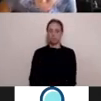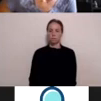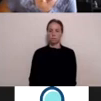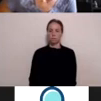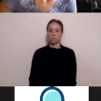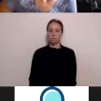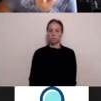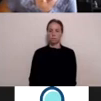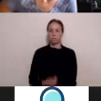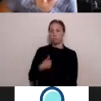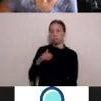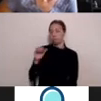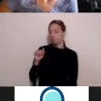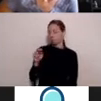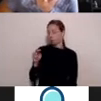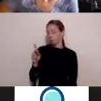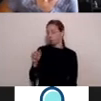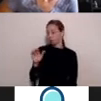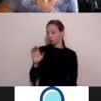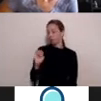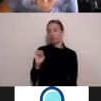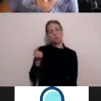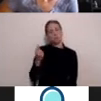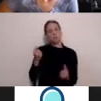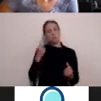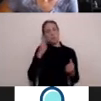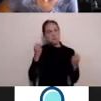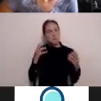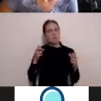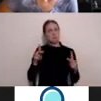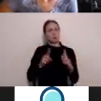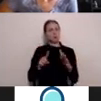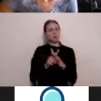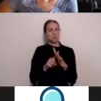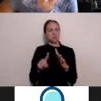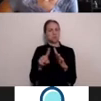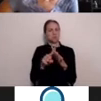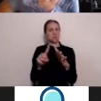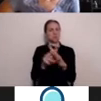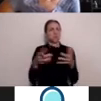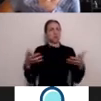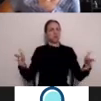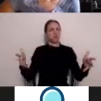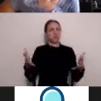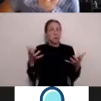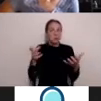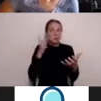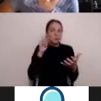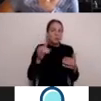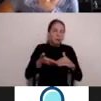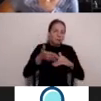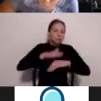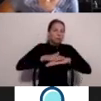This is Candace. I think a lot of opportunities have presented themselves already, and I'd like to see them continue. I